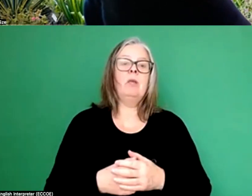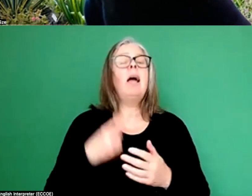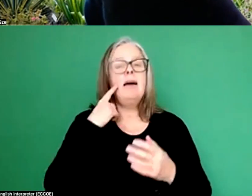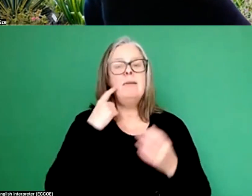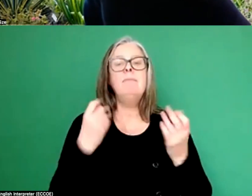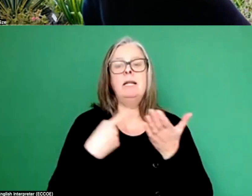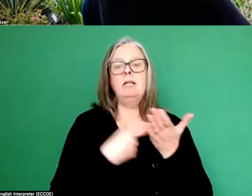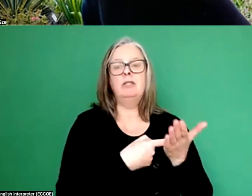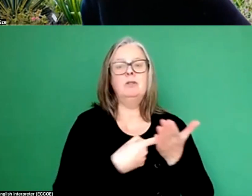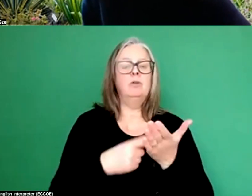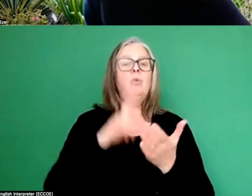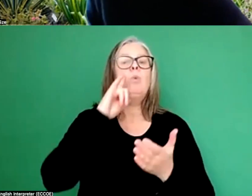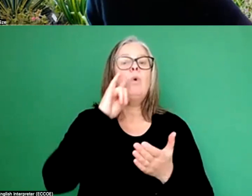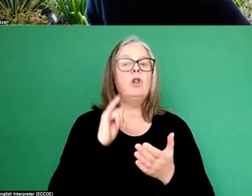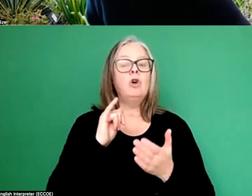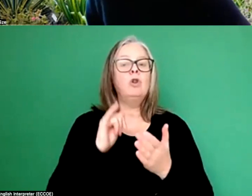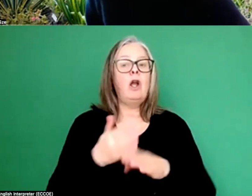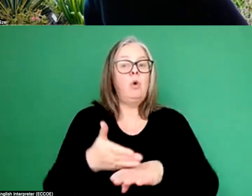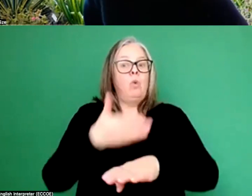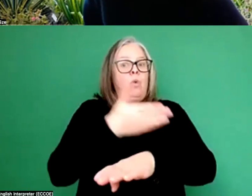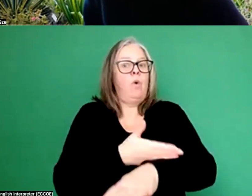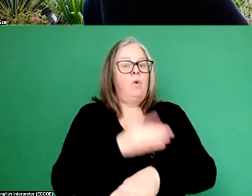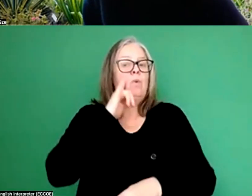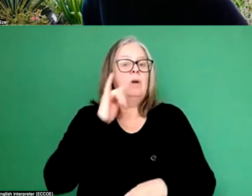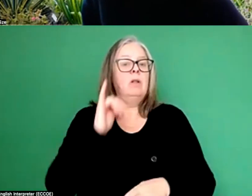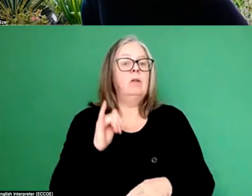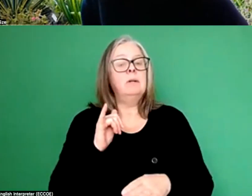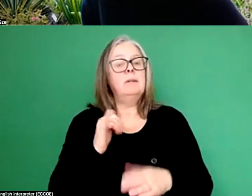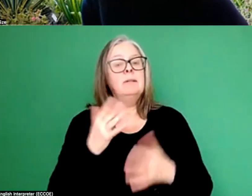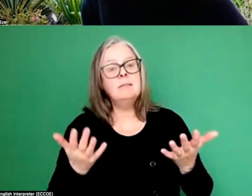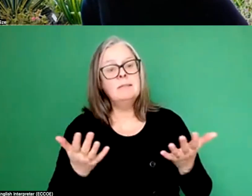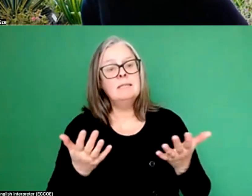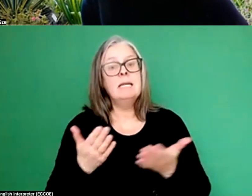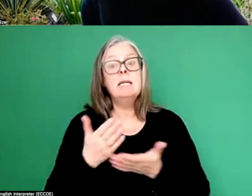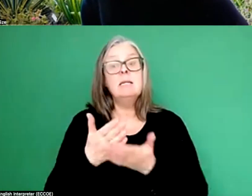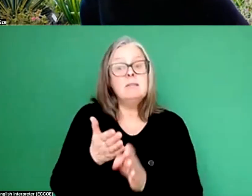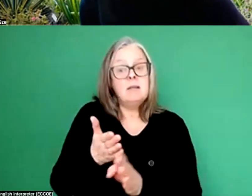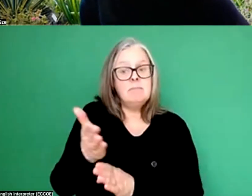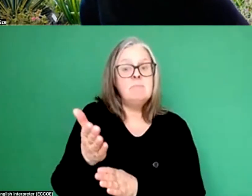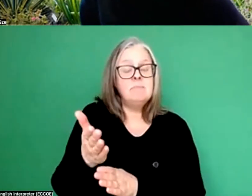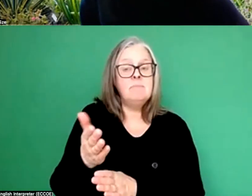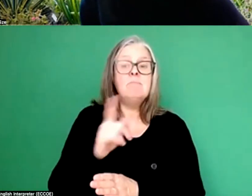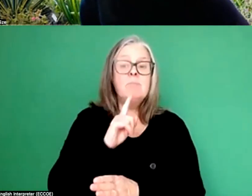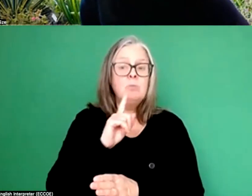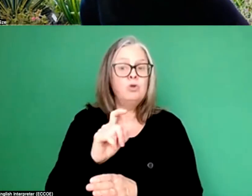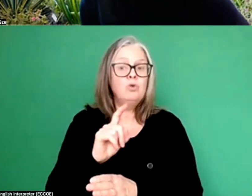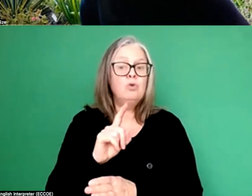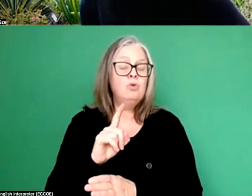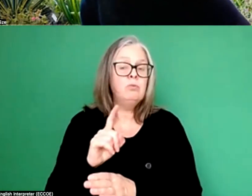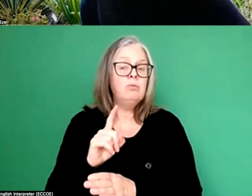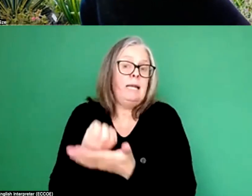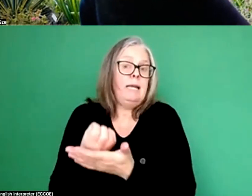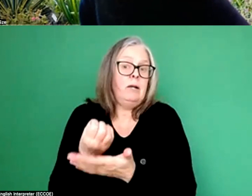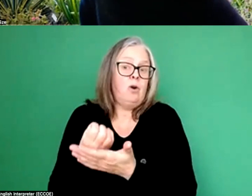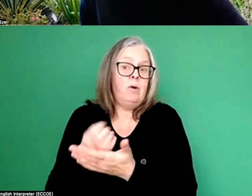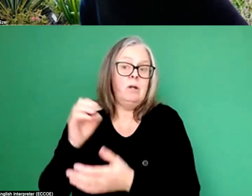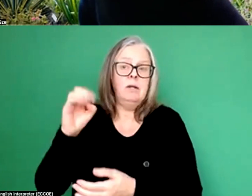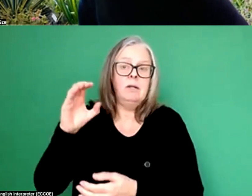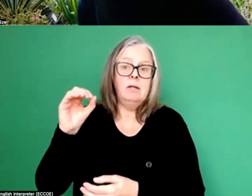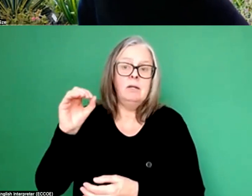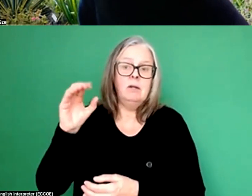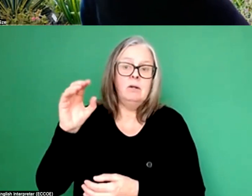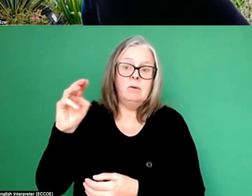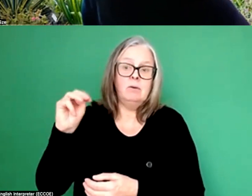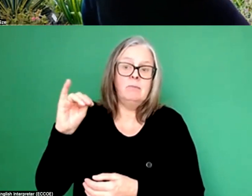what growth looks like. And they're, they're true within certain fields, like economics and stuff, you know, the, the, the gospel of growth.